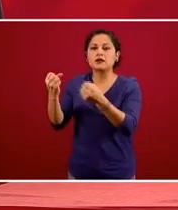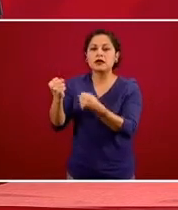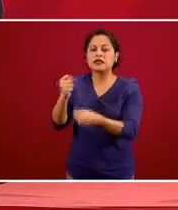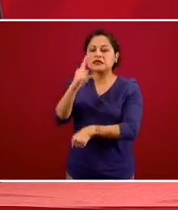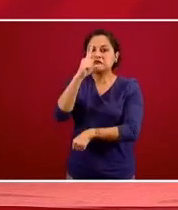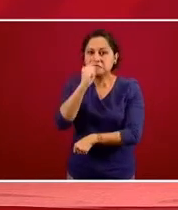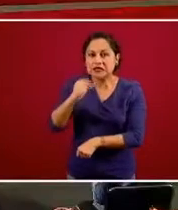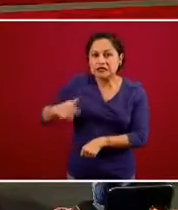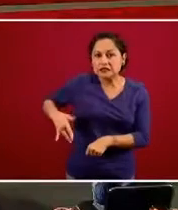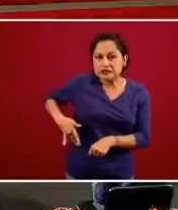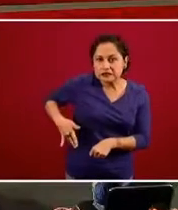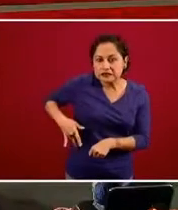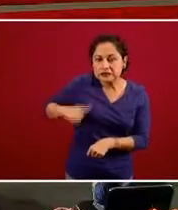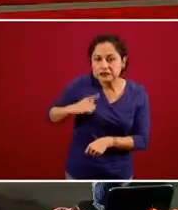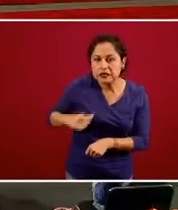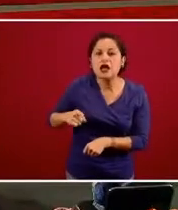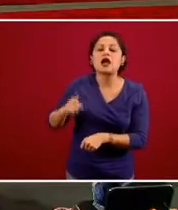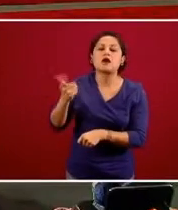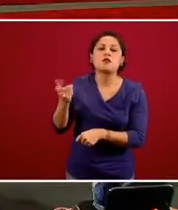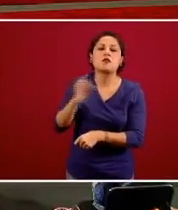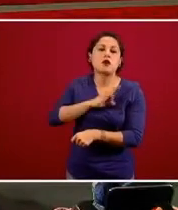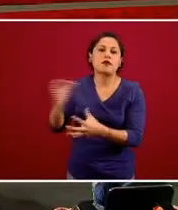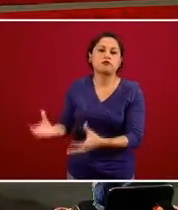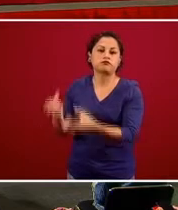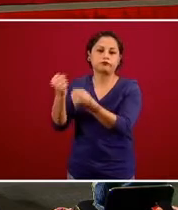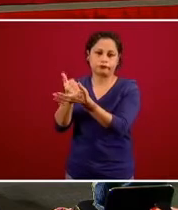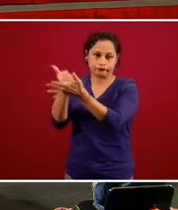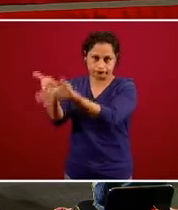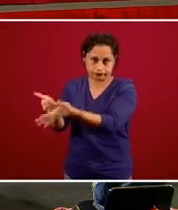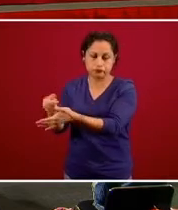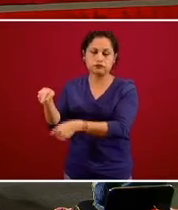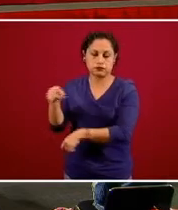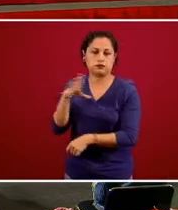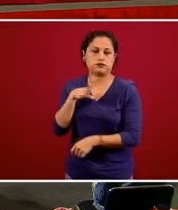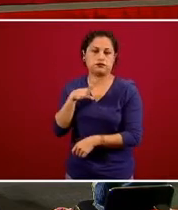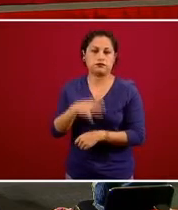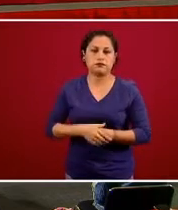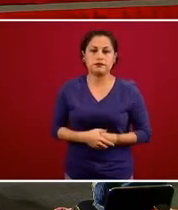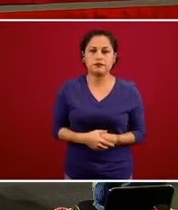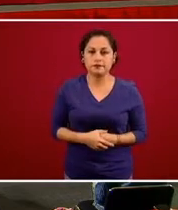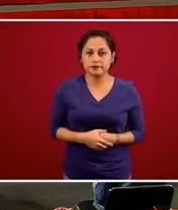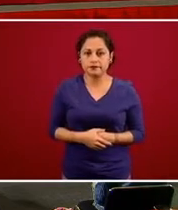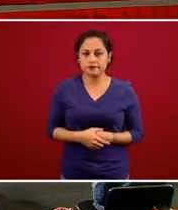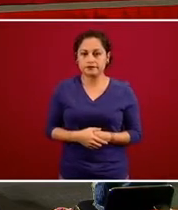hemodialysis if it would be necessary, in case it would be necessary.